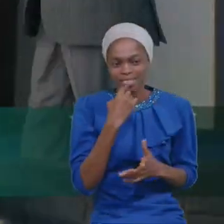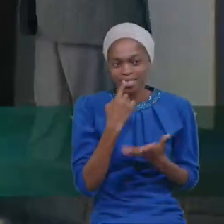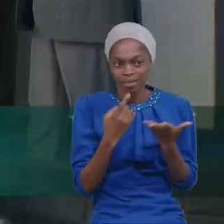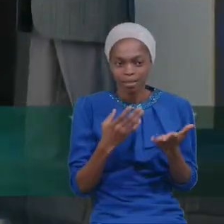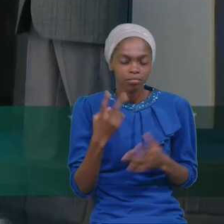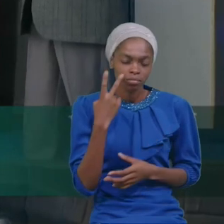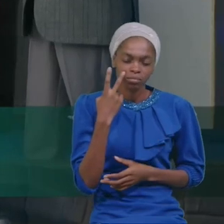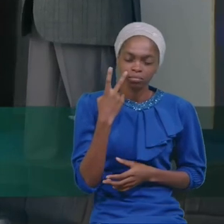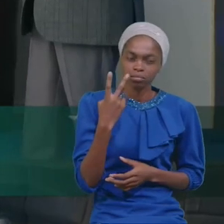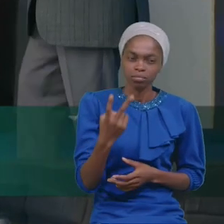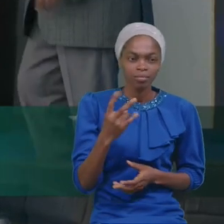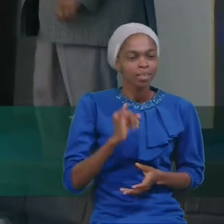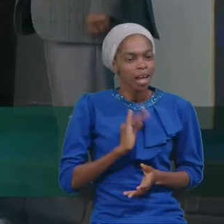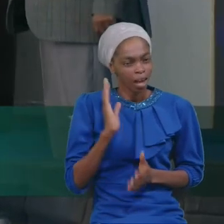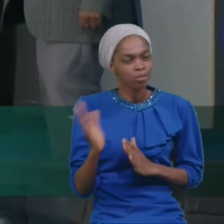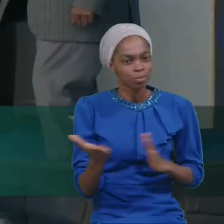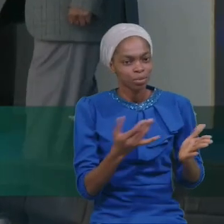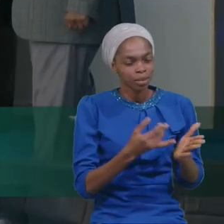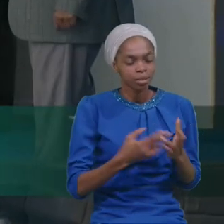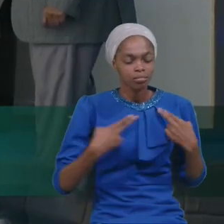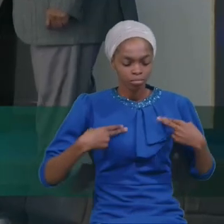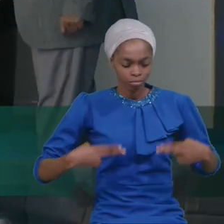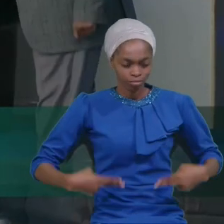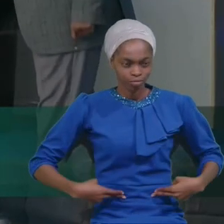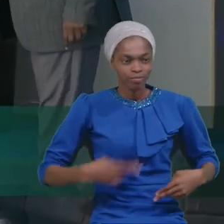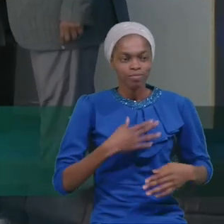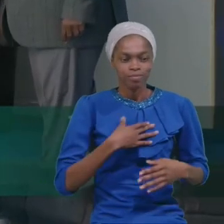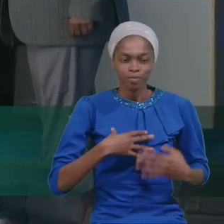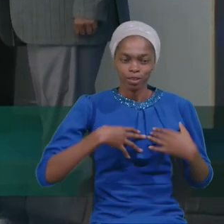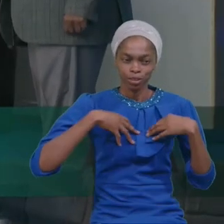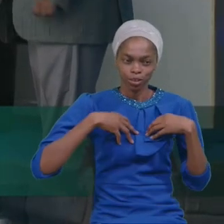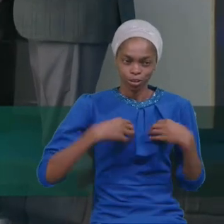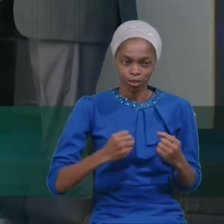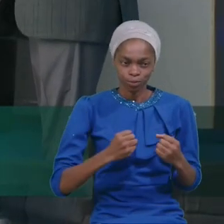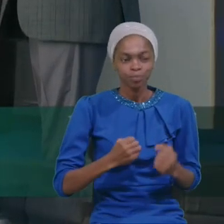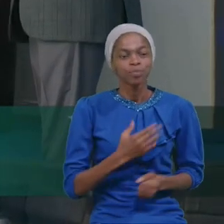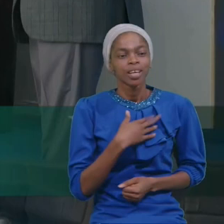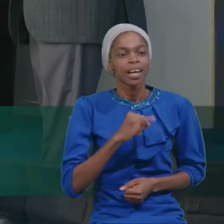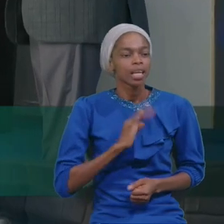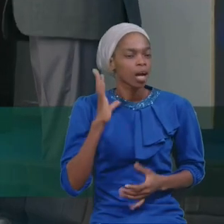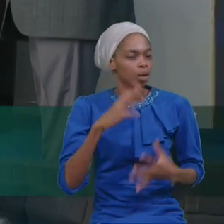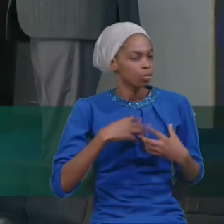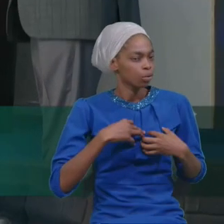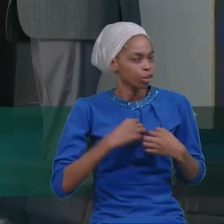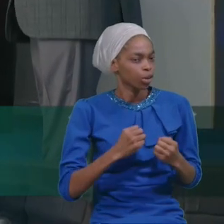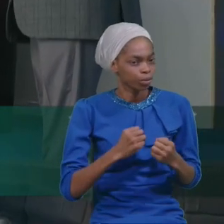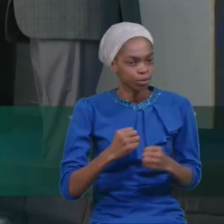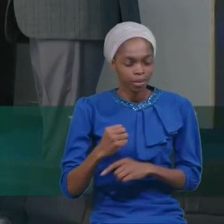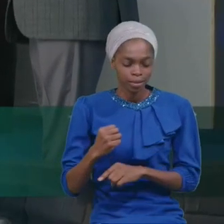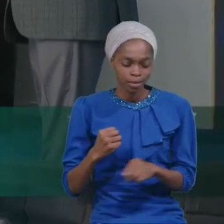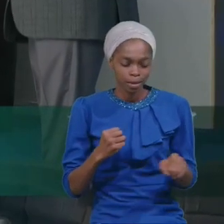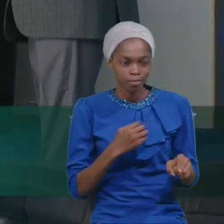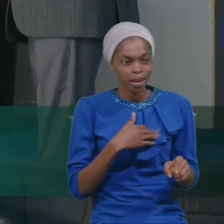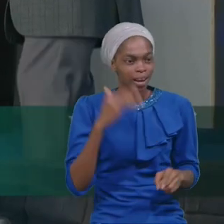will cure them and will reveal unto them the abundance